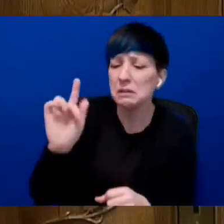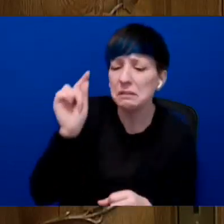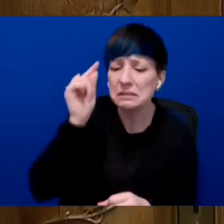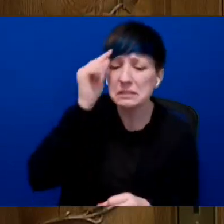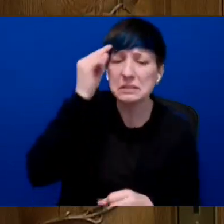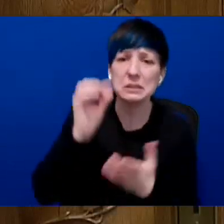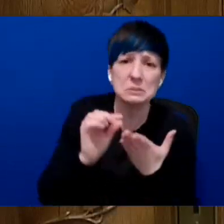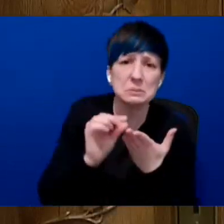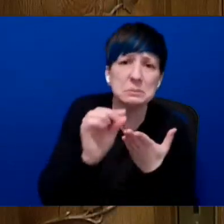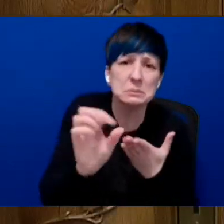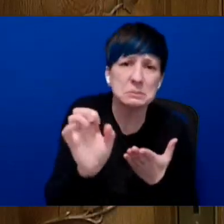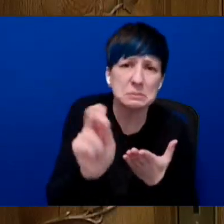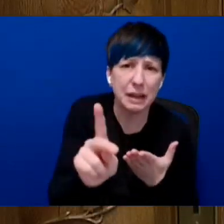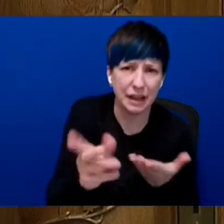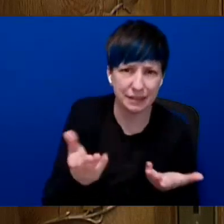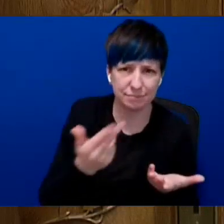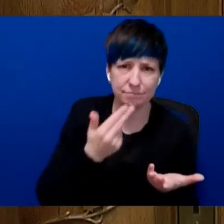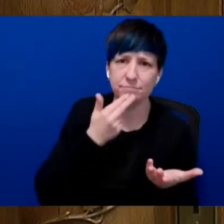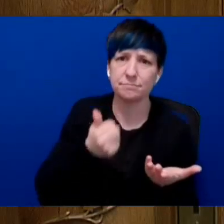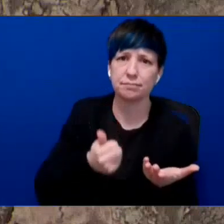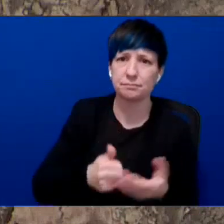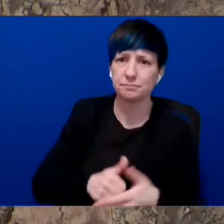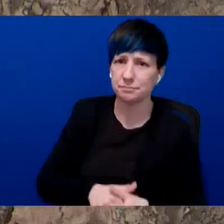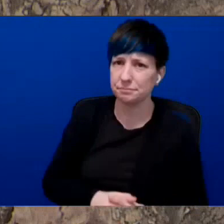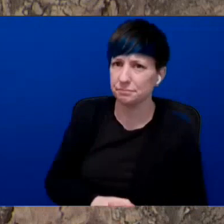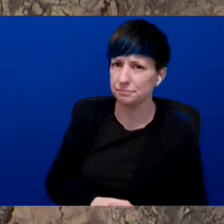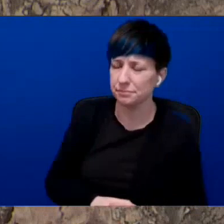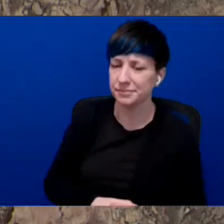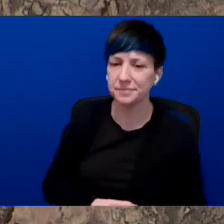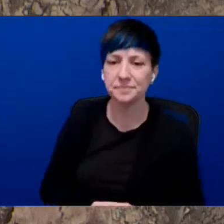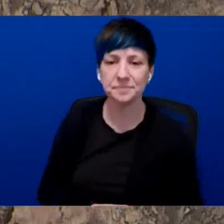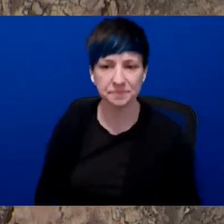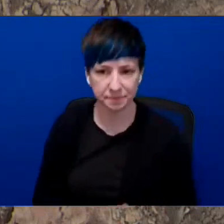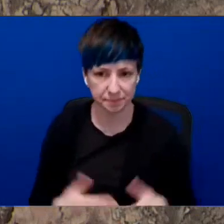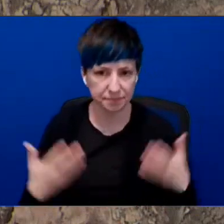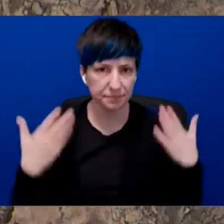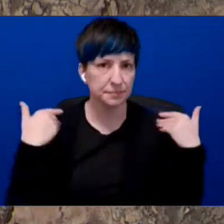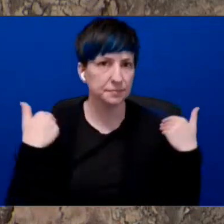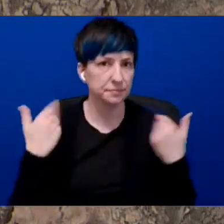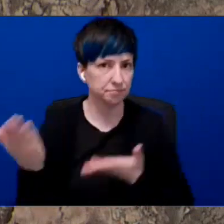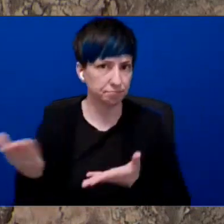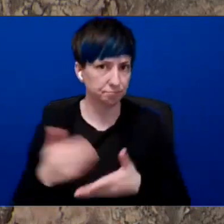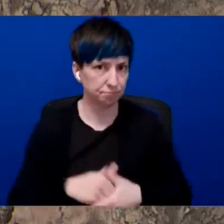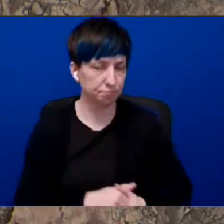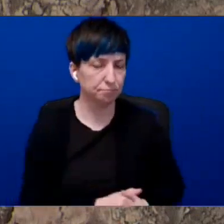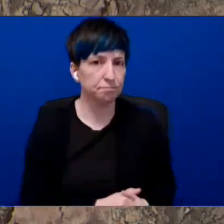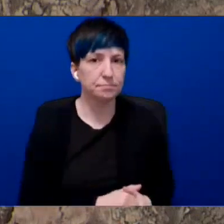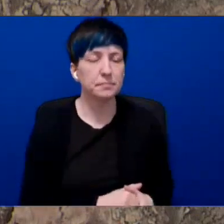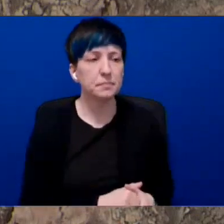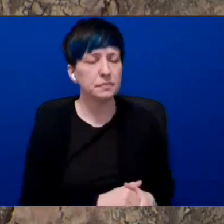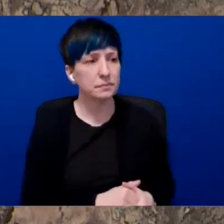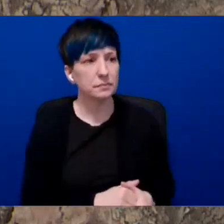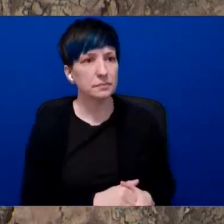Minister. Once again, Mr. Speaker, I find it astonishing that somebody